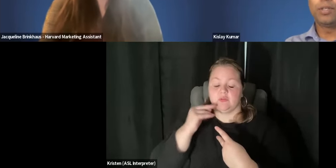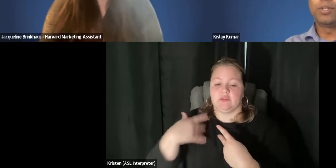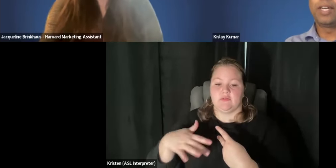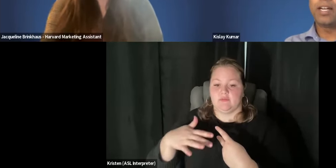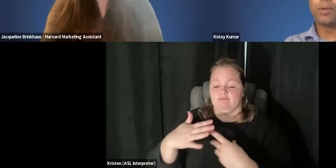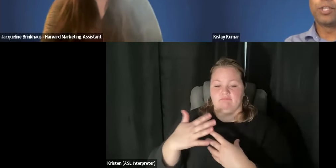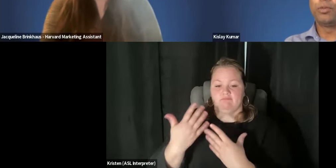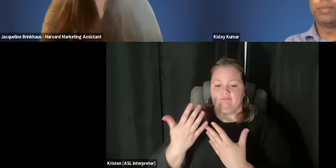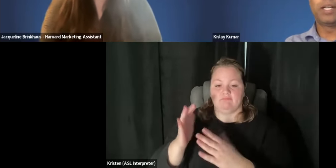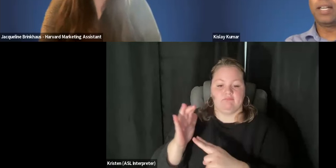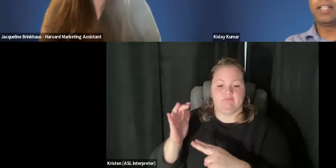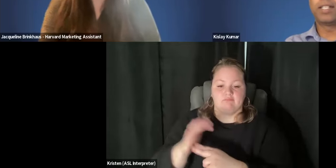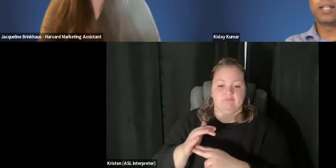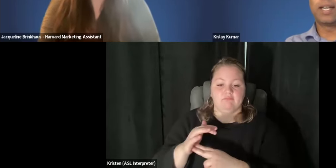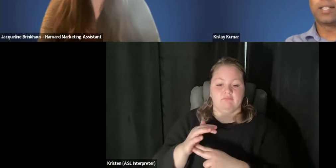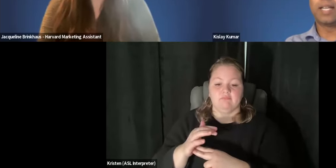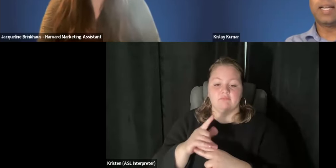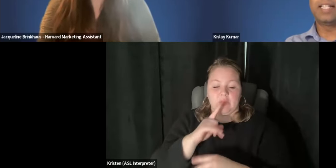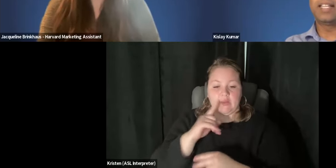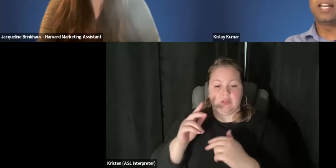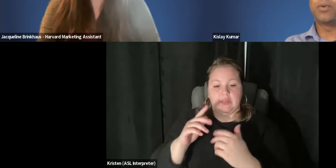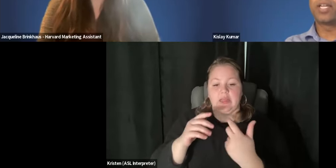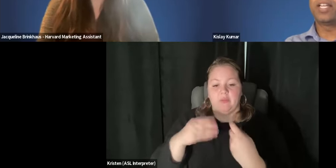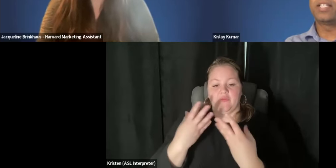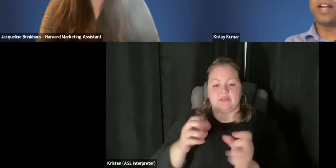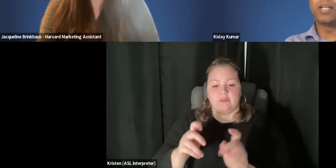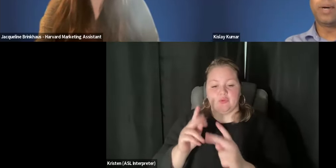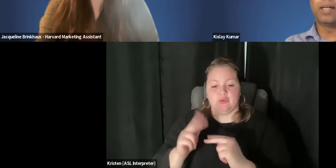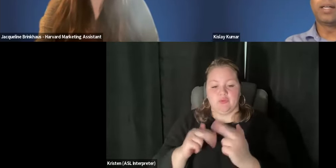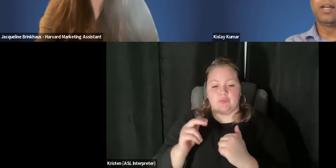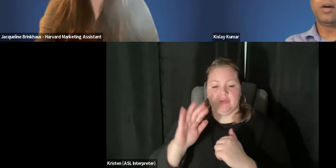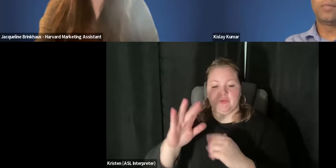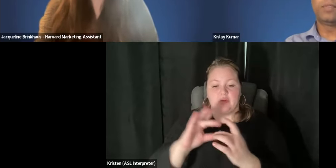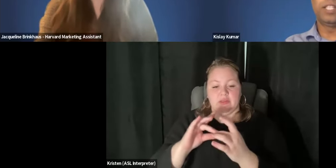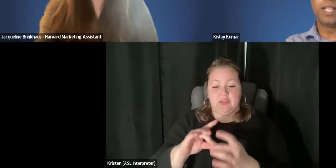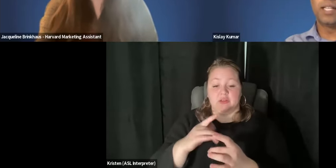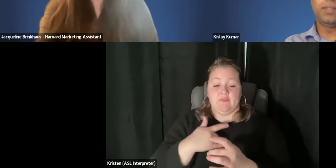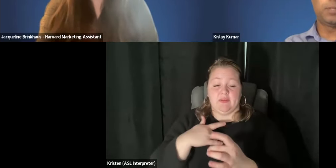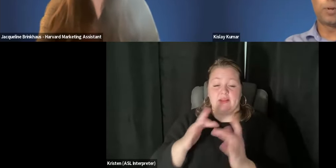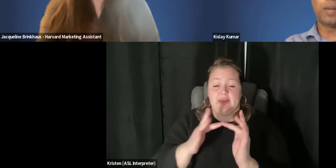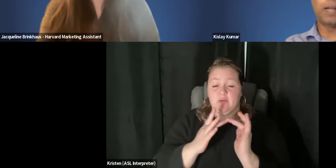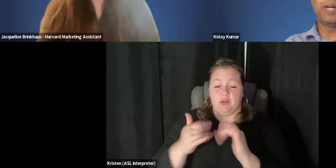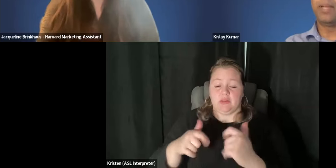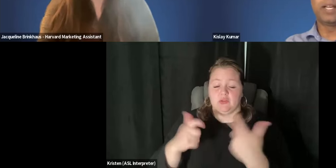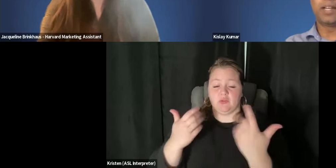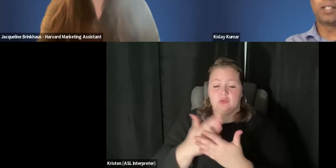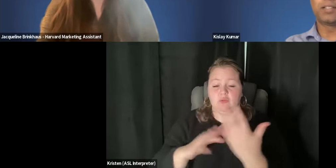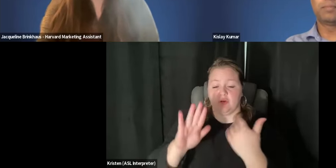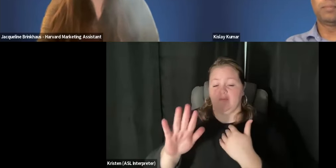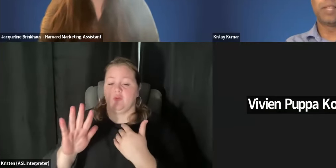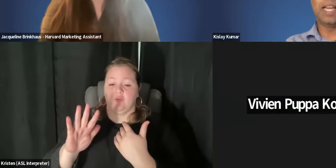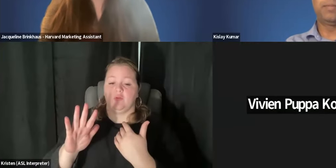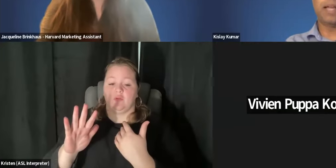offers you great opportunity to build essential connections. And I think networking is a vital part of the journey in this program. I have made many